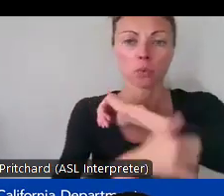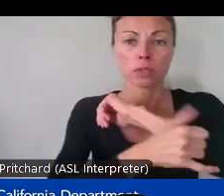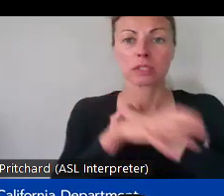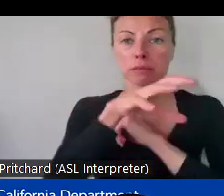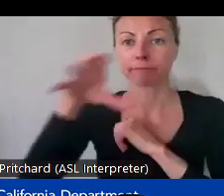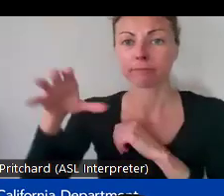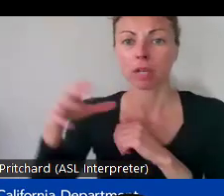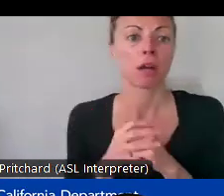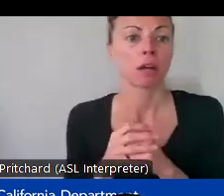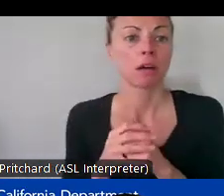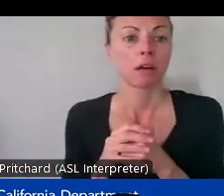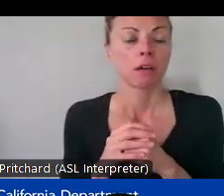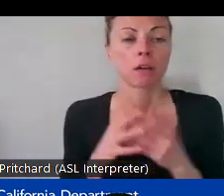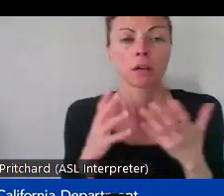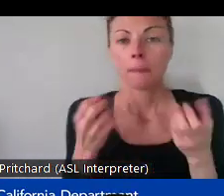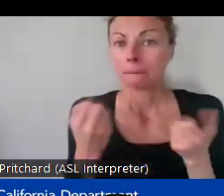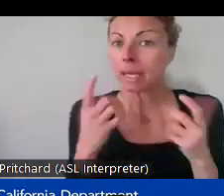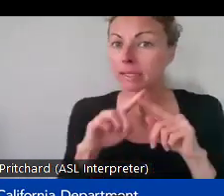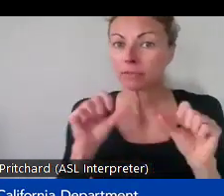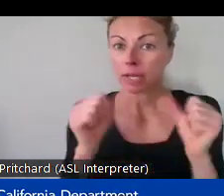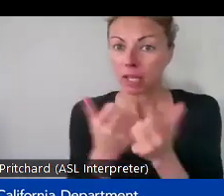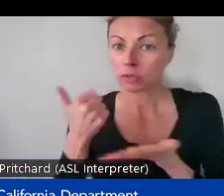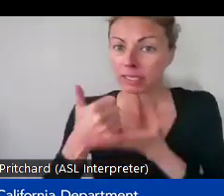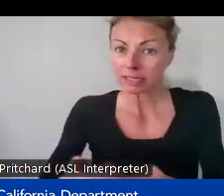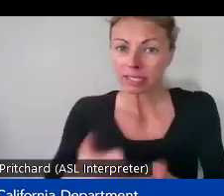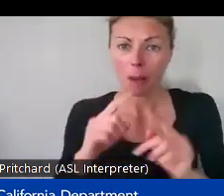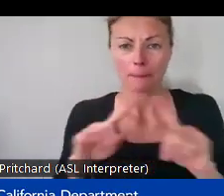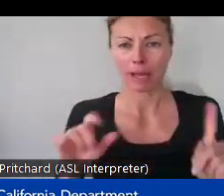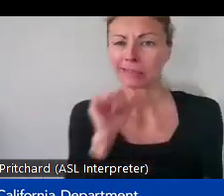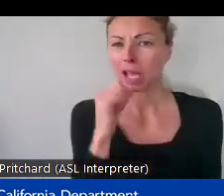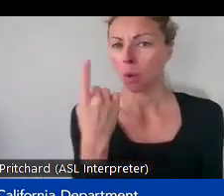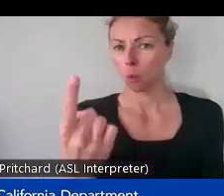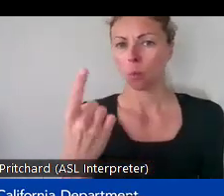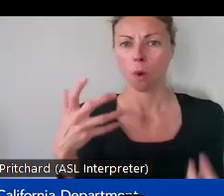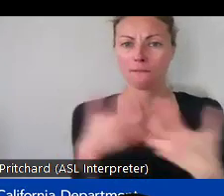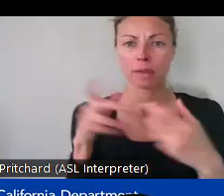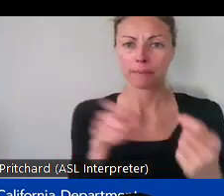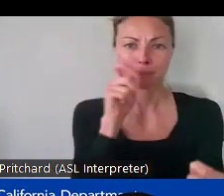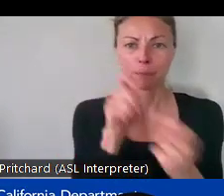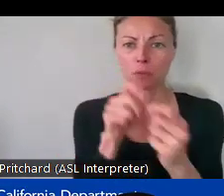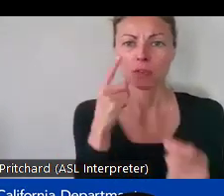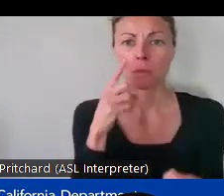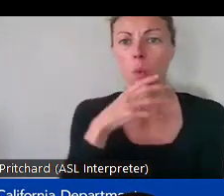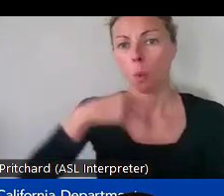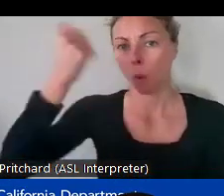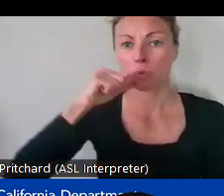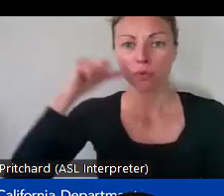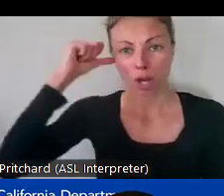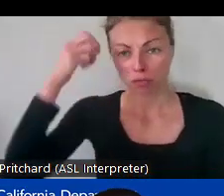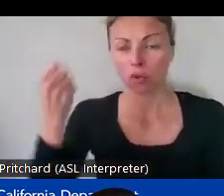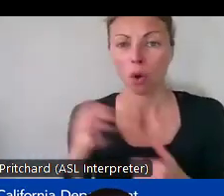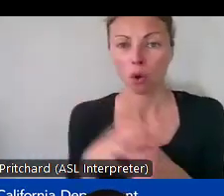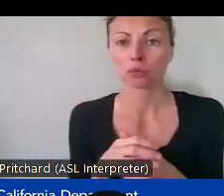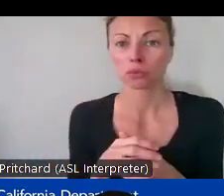of helpful and useful indices out there, but there isn't one that's customized to the needs of older adults and looks at the wide range of